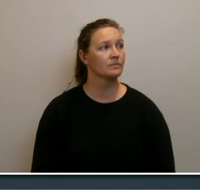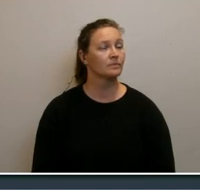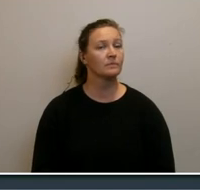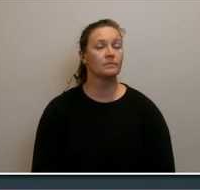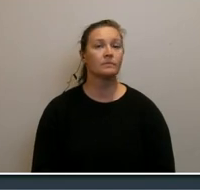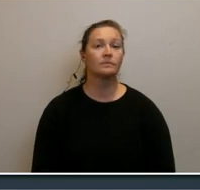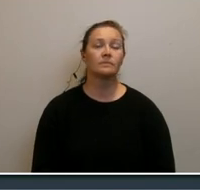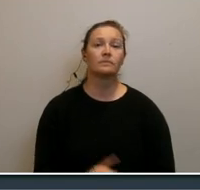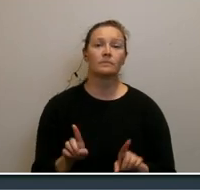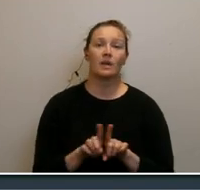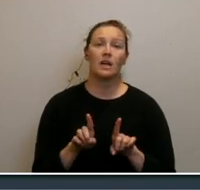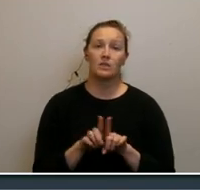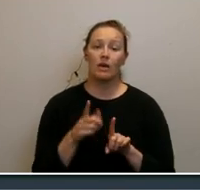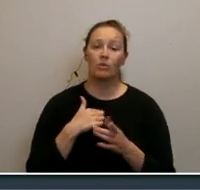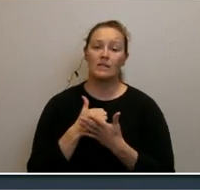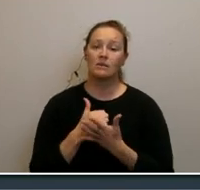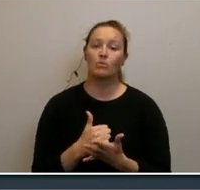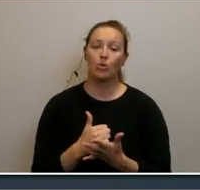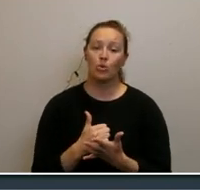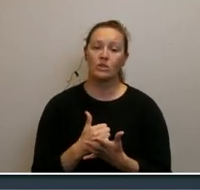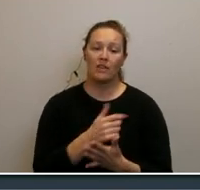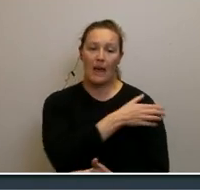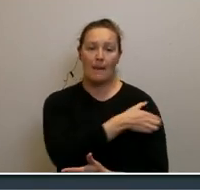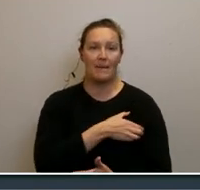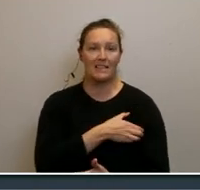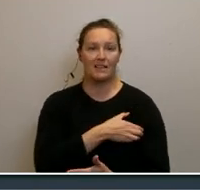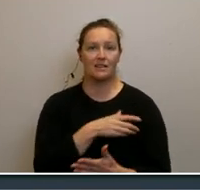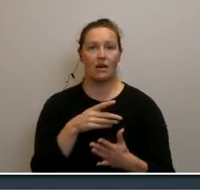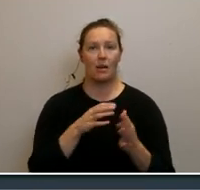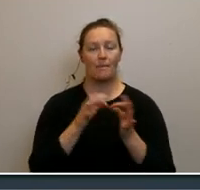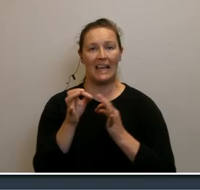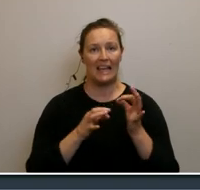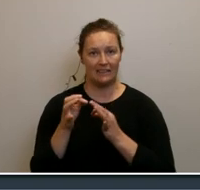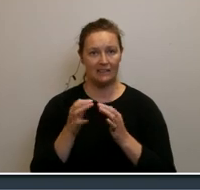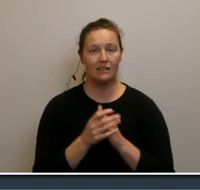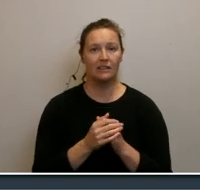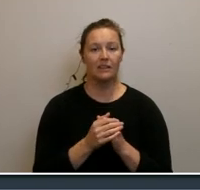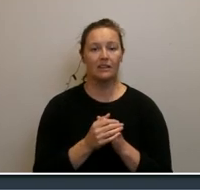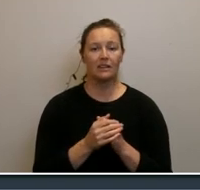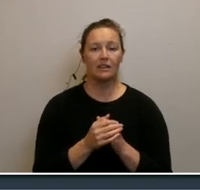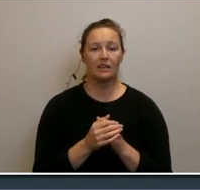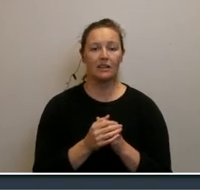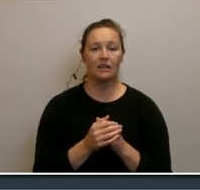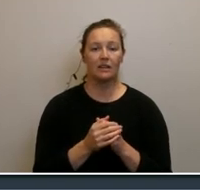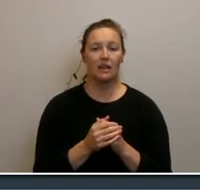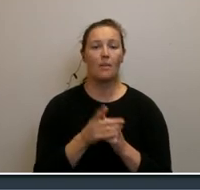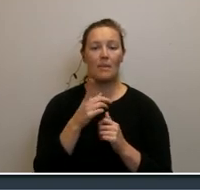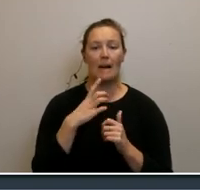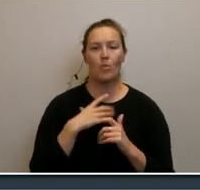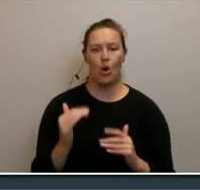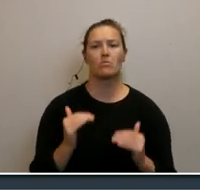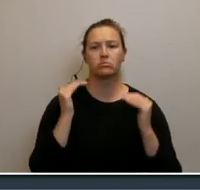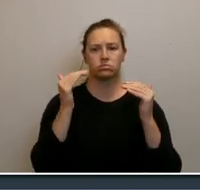Secondly, we support the intent behind the ambassador plan, but call for a significant enhancement of the scope of the